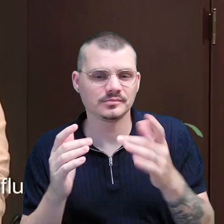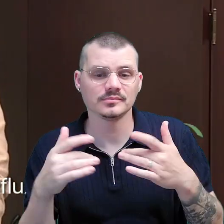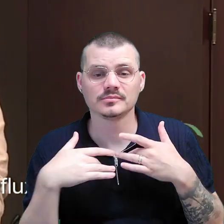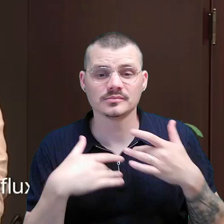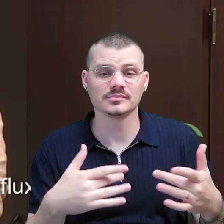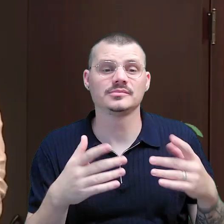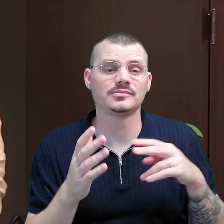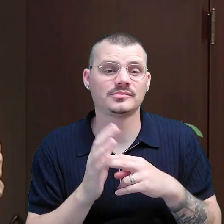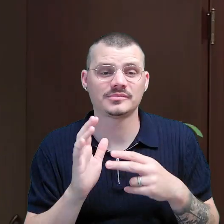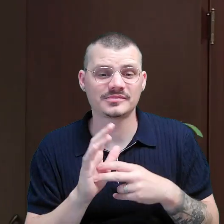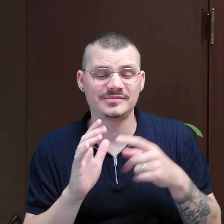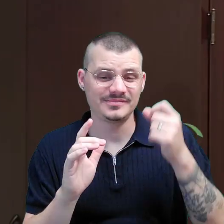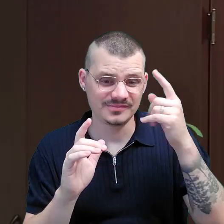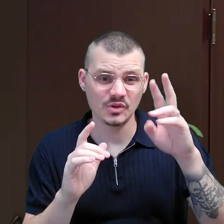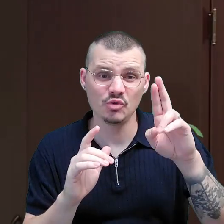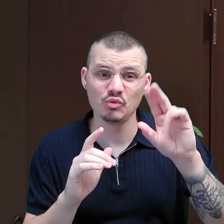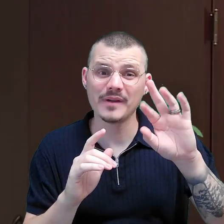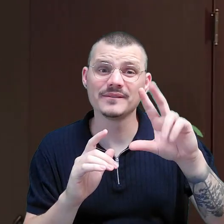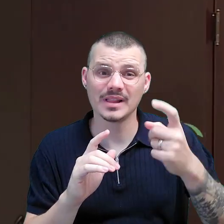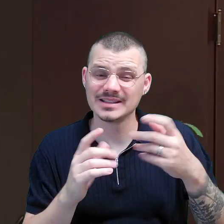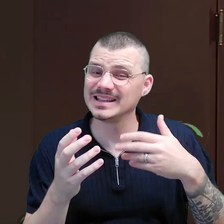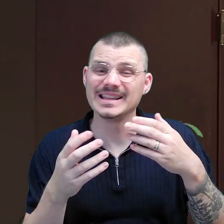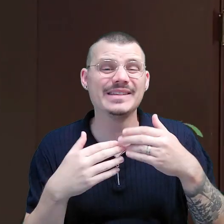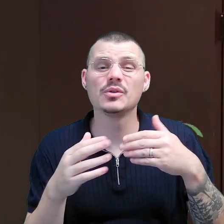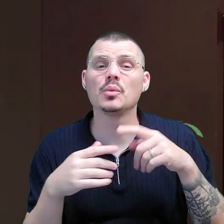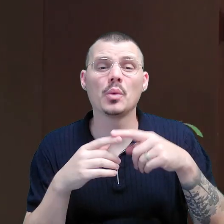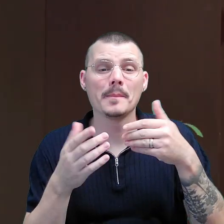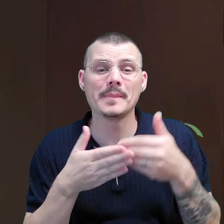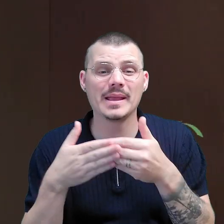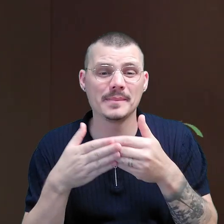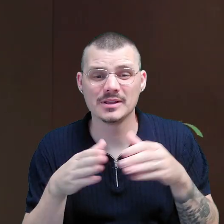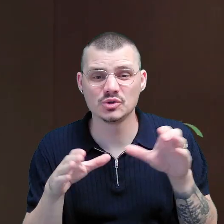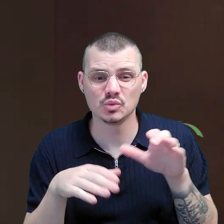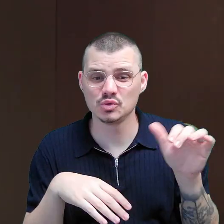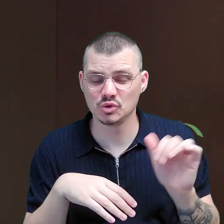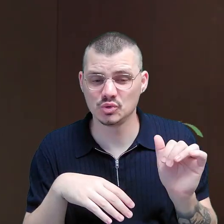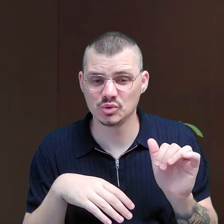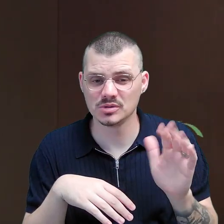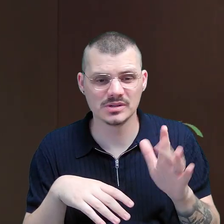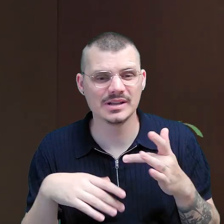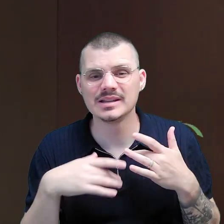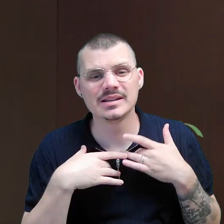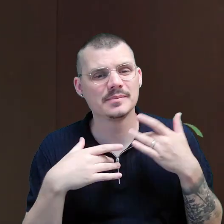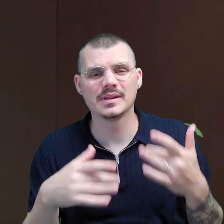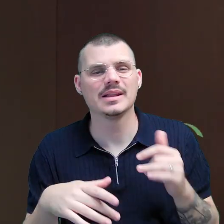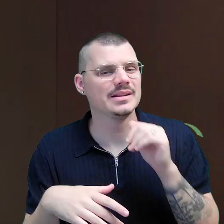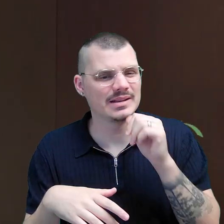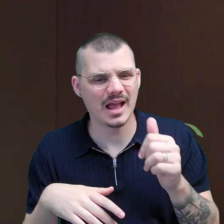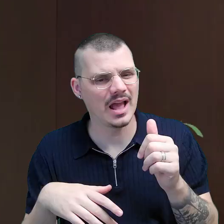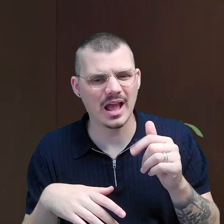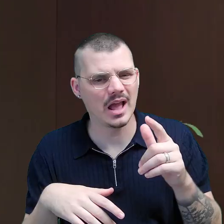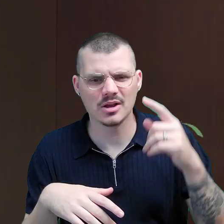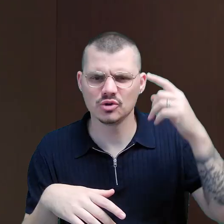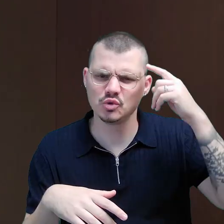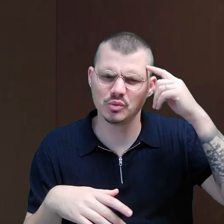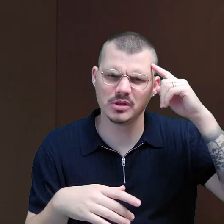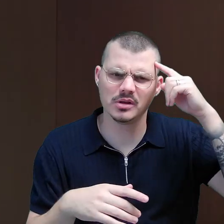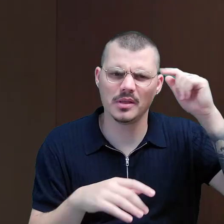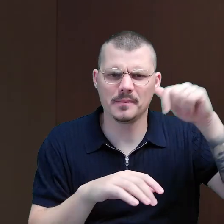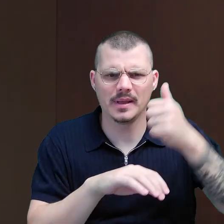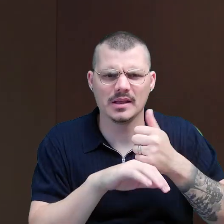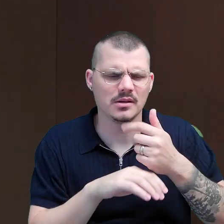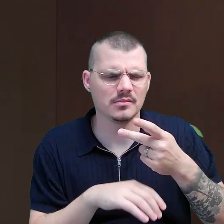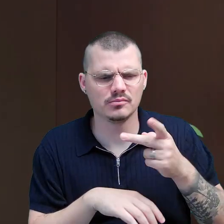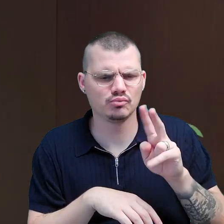mean reflux even when babies are doing it. It's typically not a neurologically based